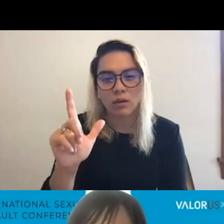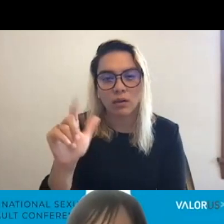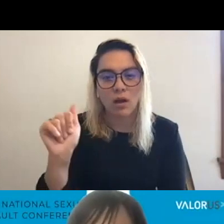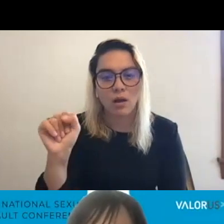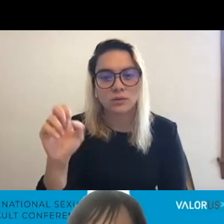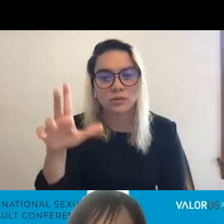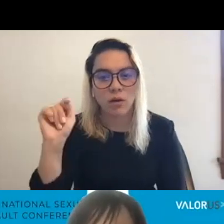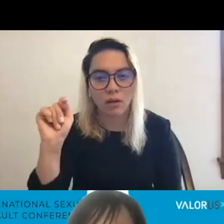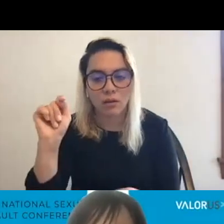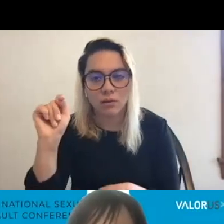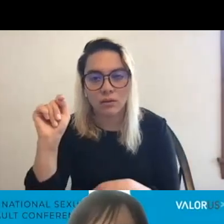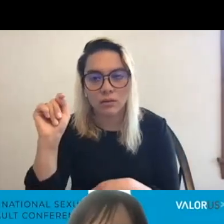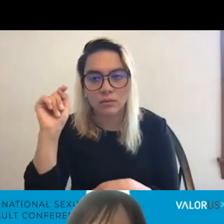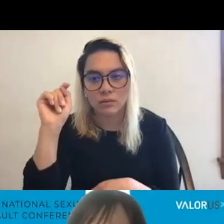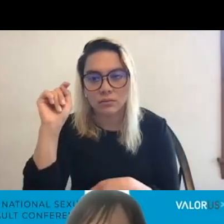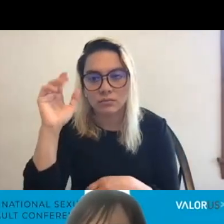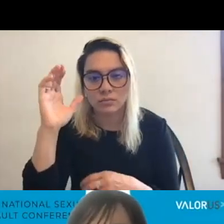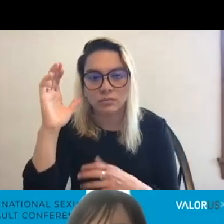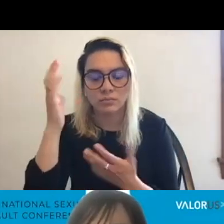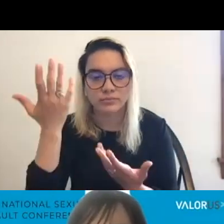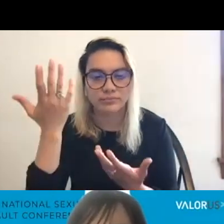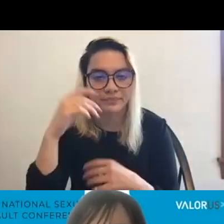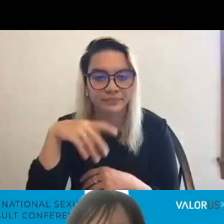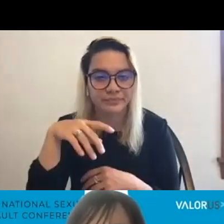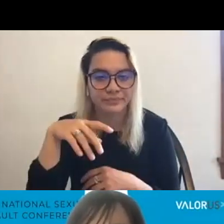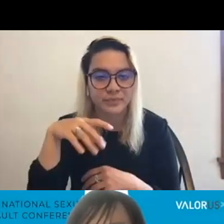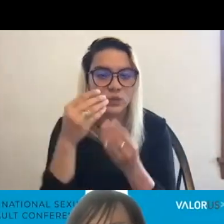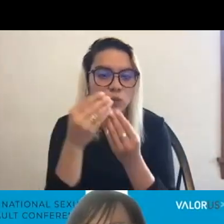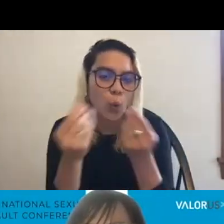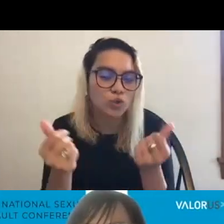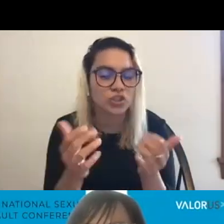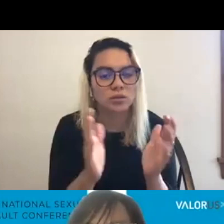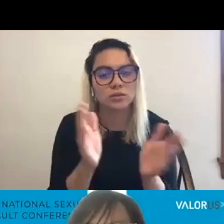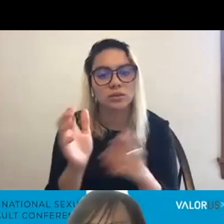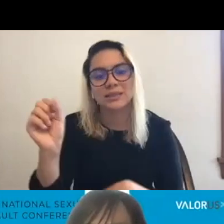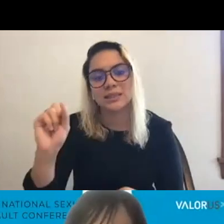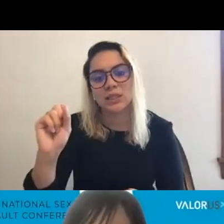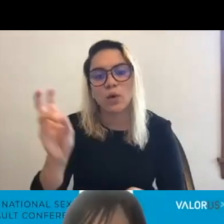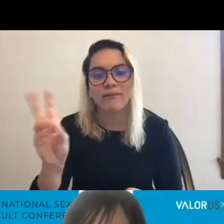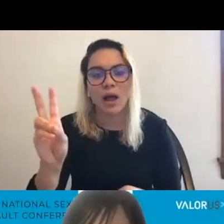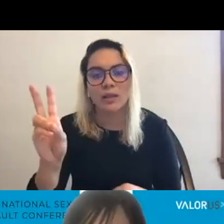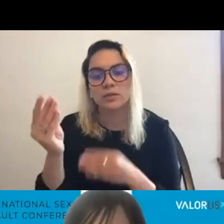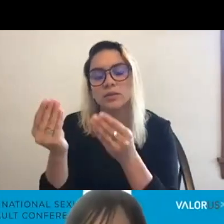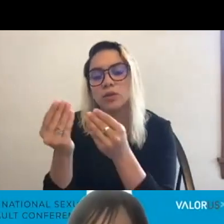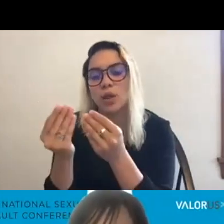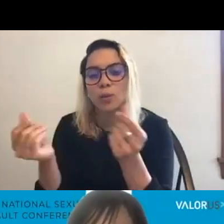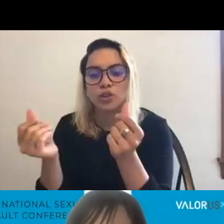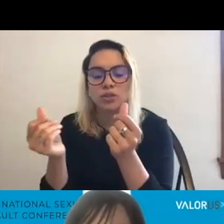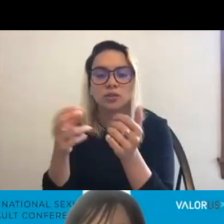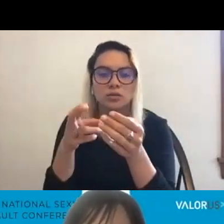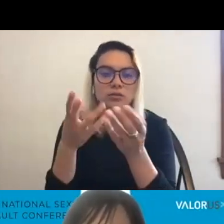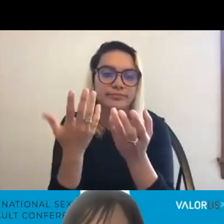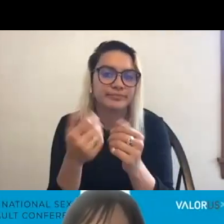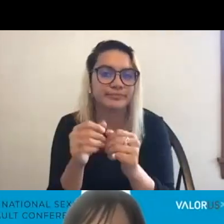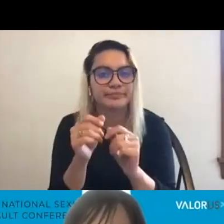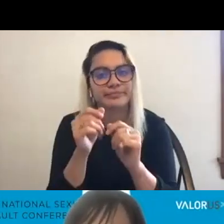images and kind of like peruse them a little bit. Now, I'm giving you a second to do that. But while